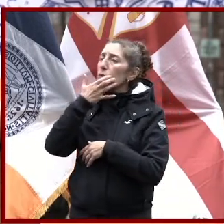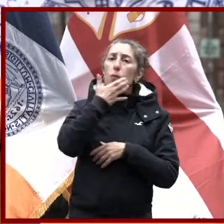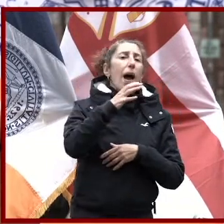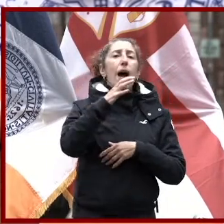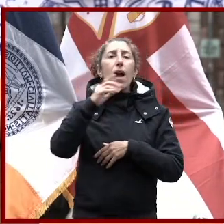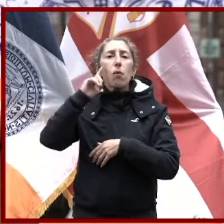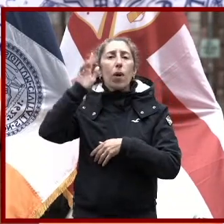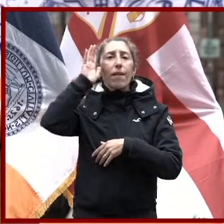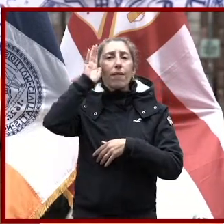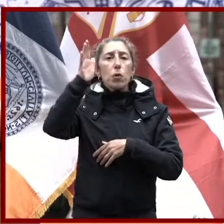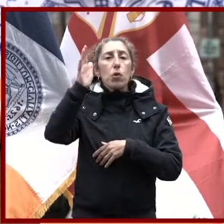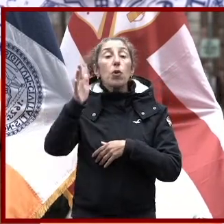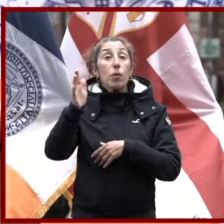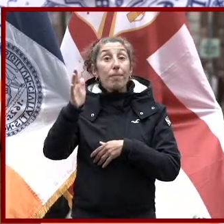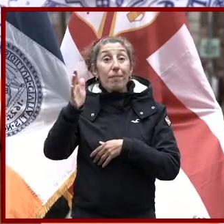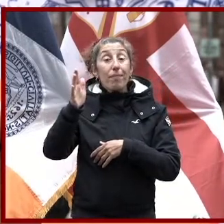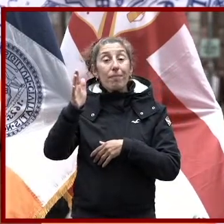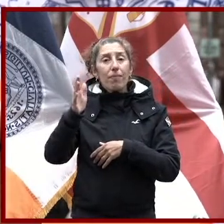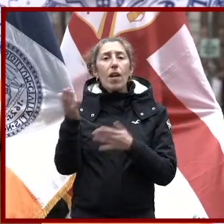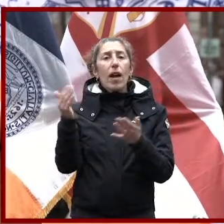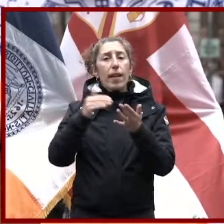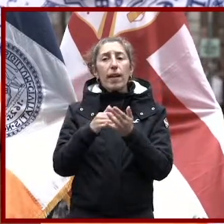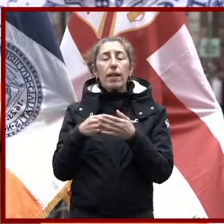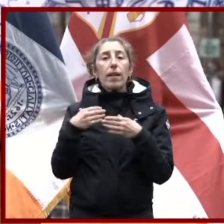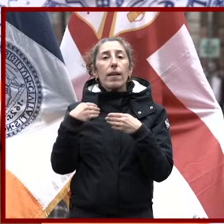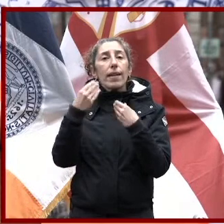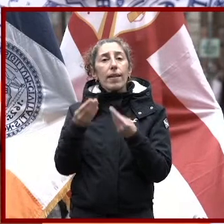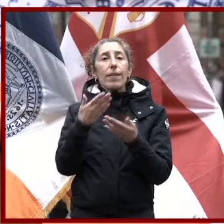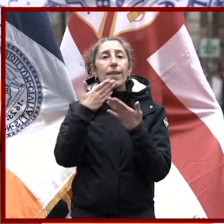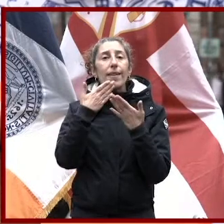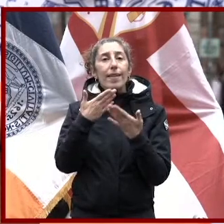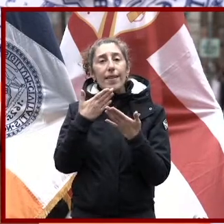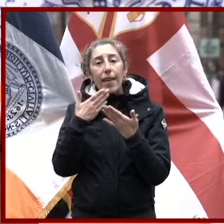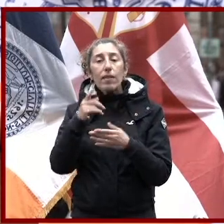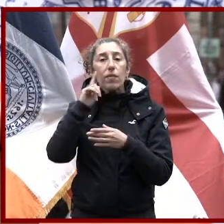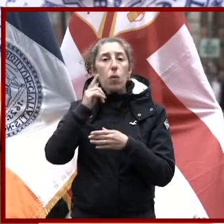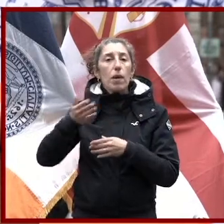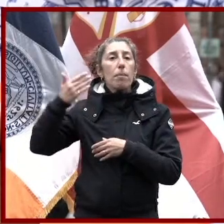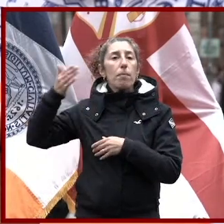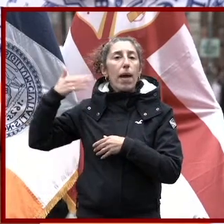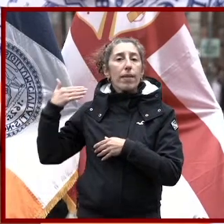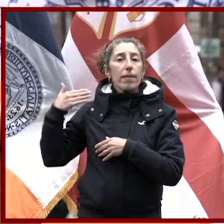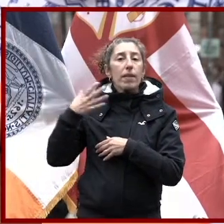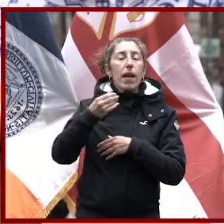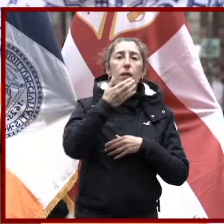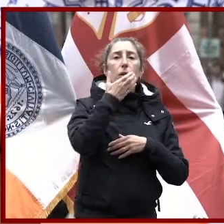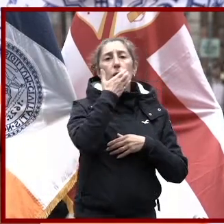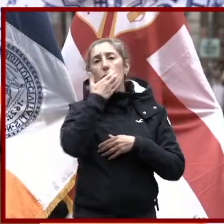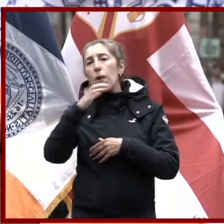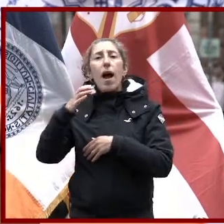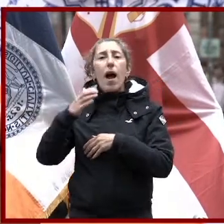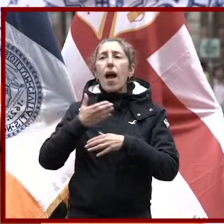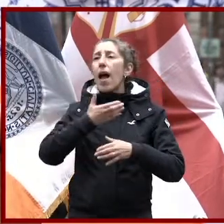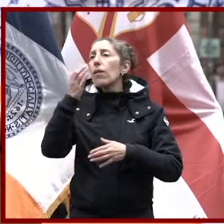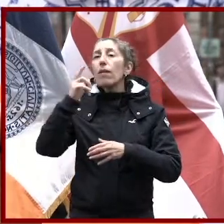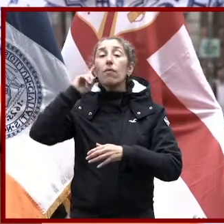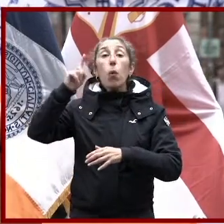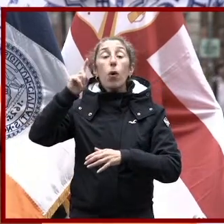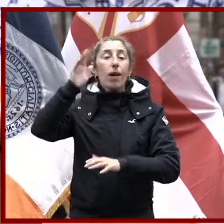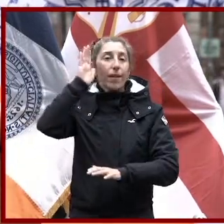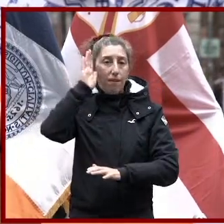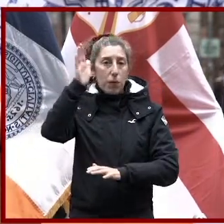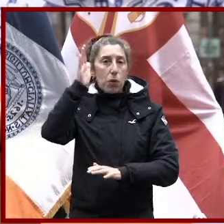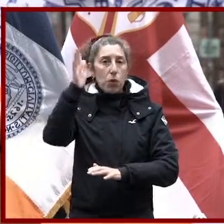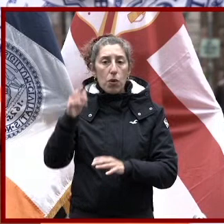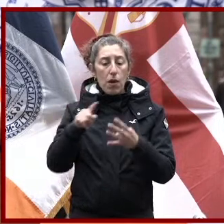We must give thanks for the past and cry out for the future. And that feels pretty perfect for